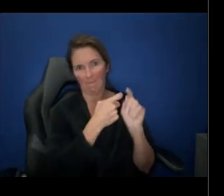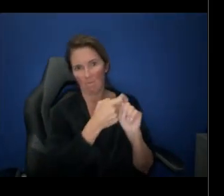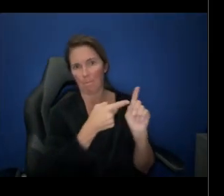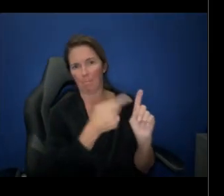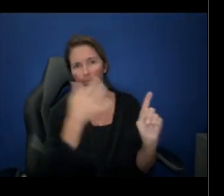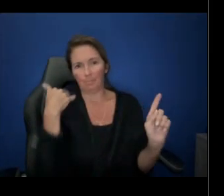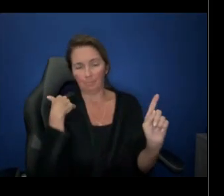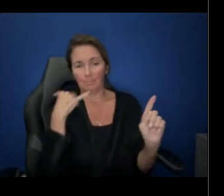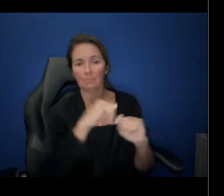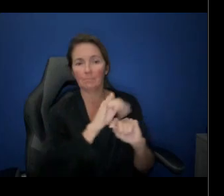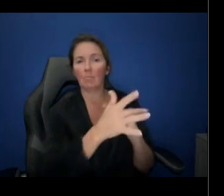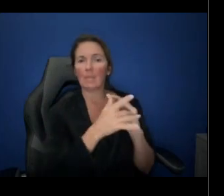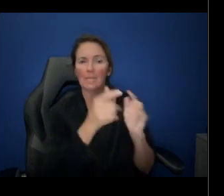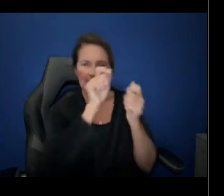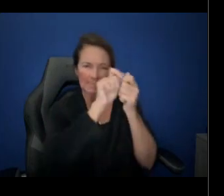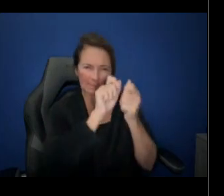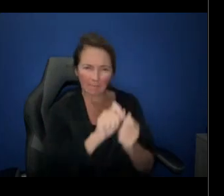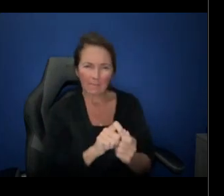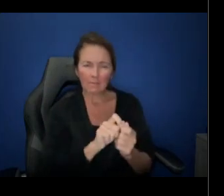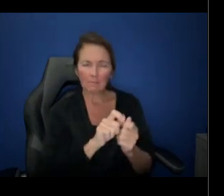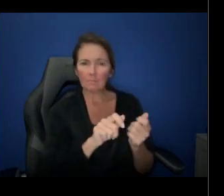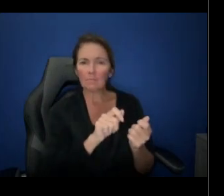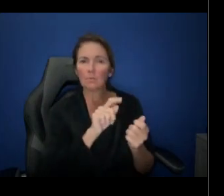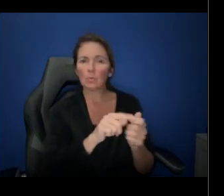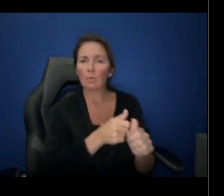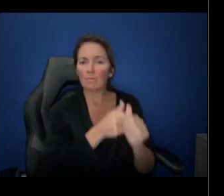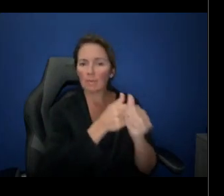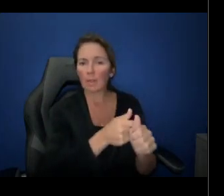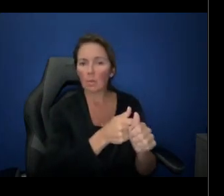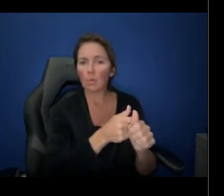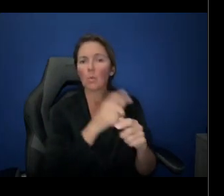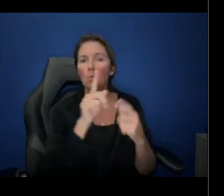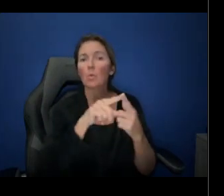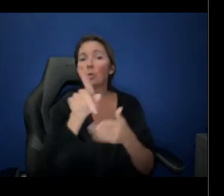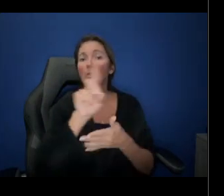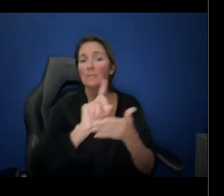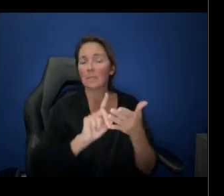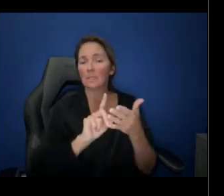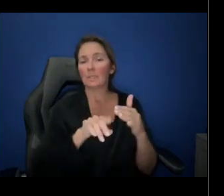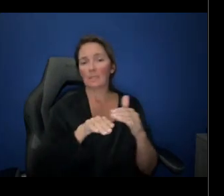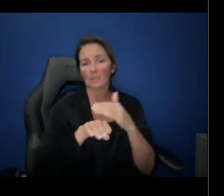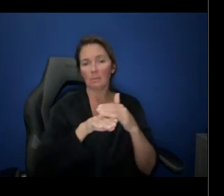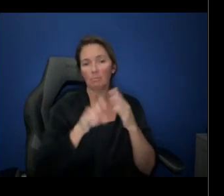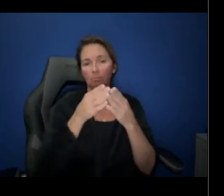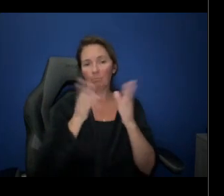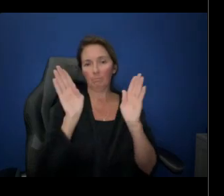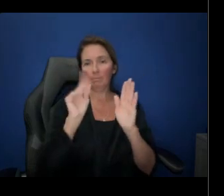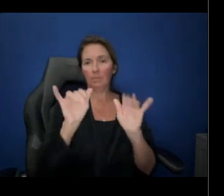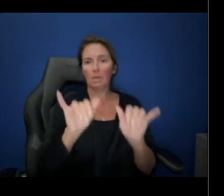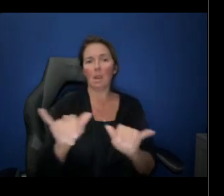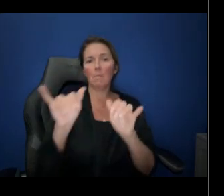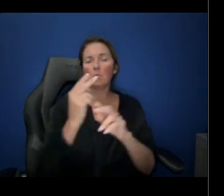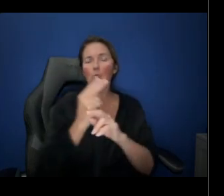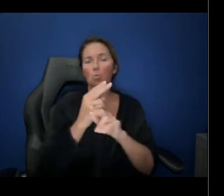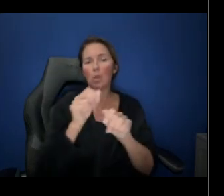as the technical specifications to follow when designing accessible public and common use